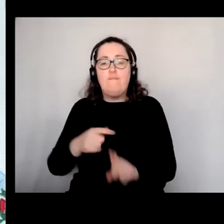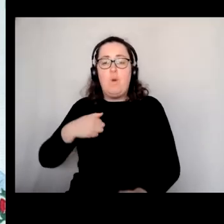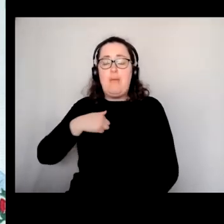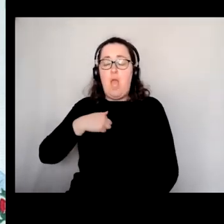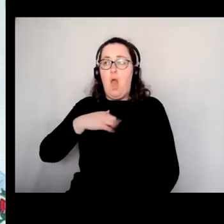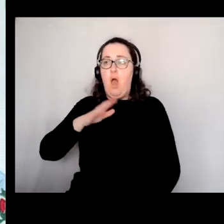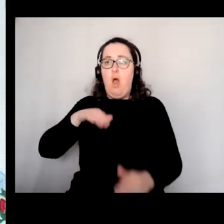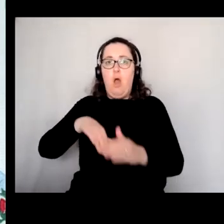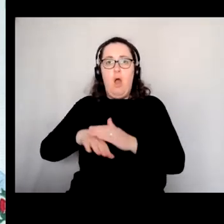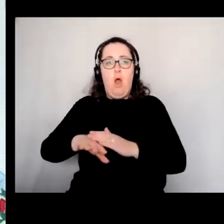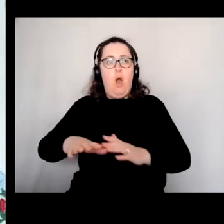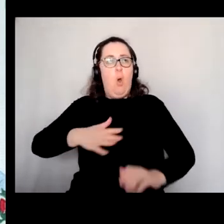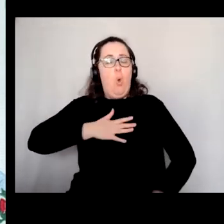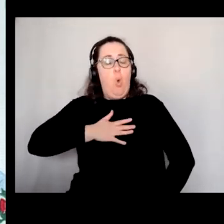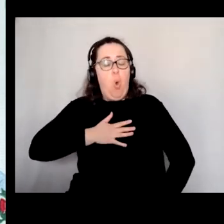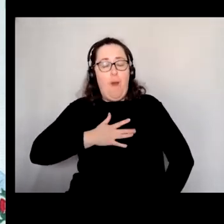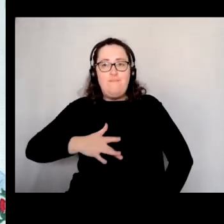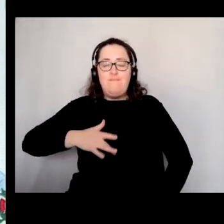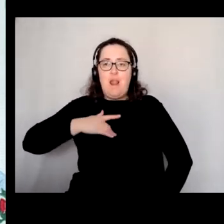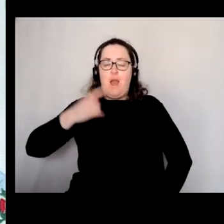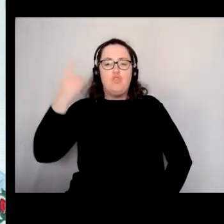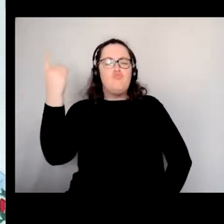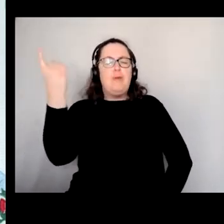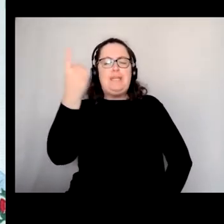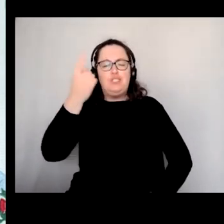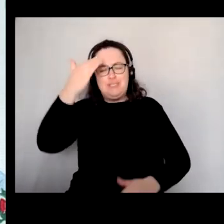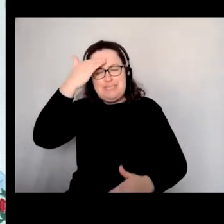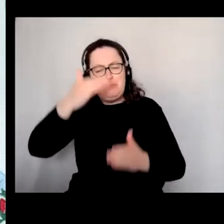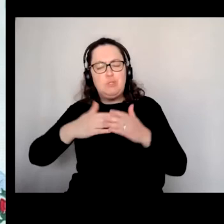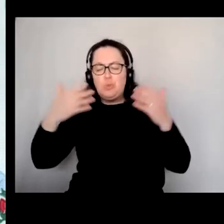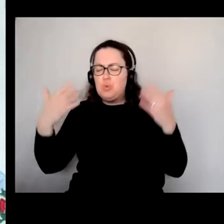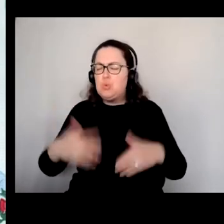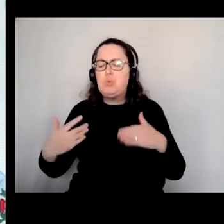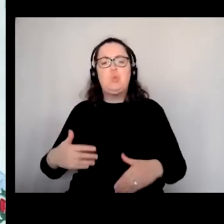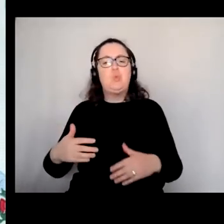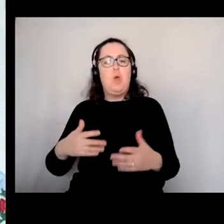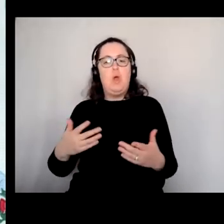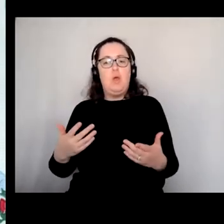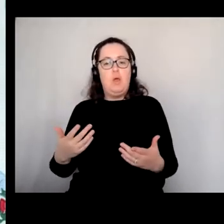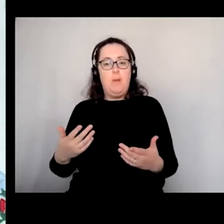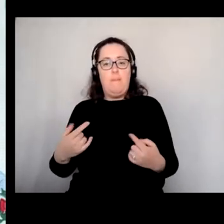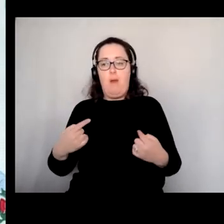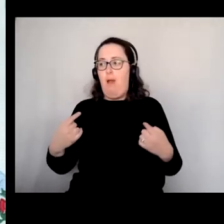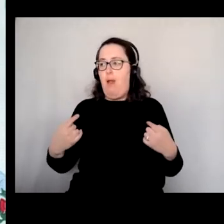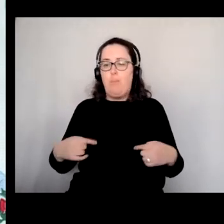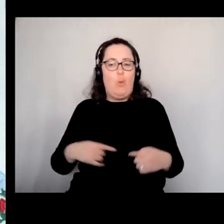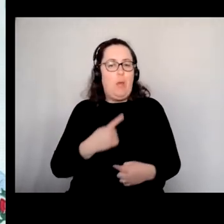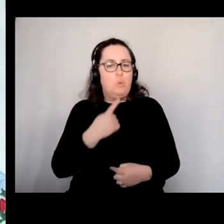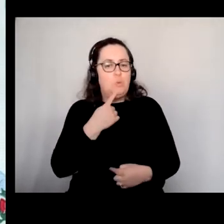religious experience in front of these paintings and feeling this is something I recognise. And then, I'm not allowed to say